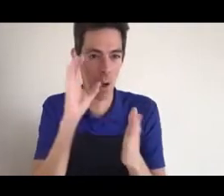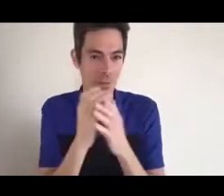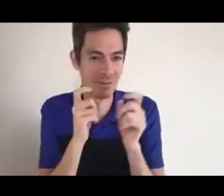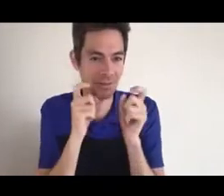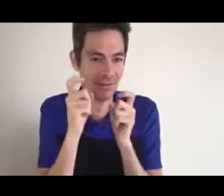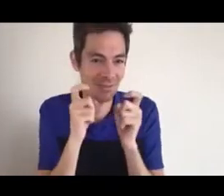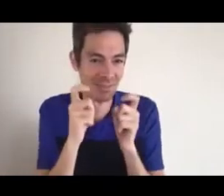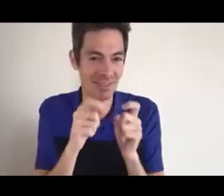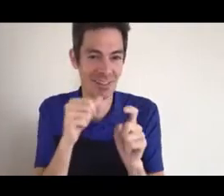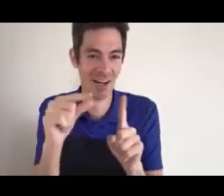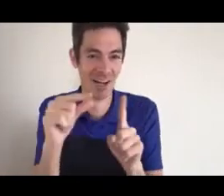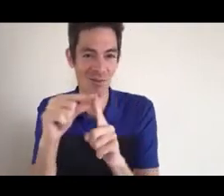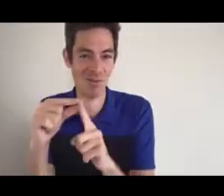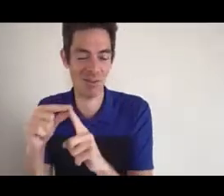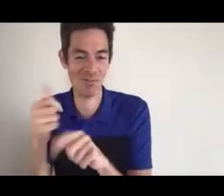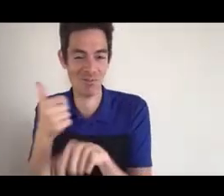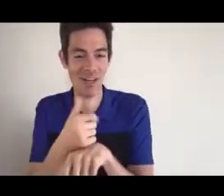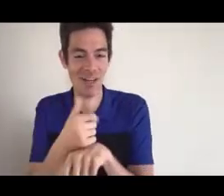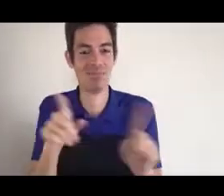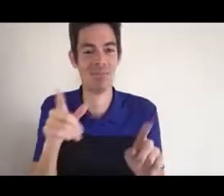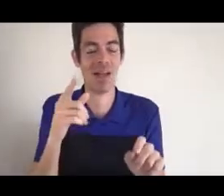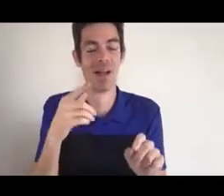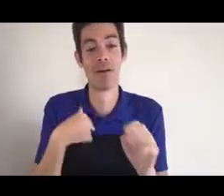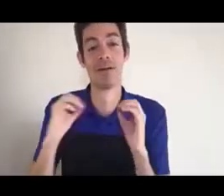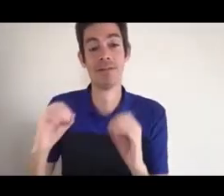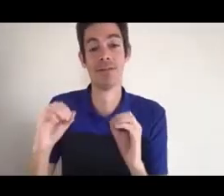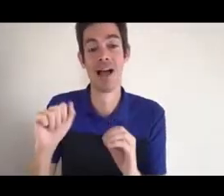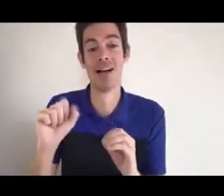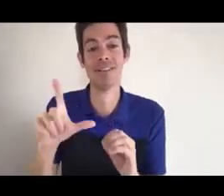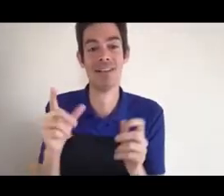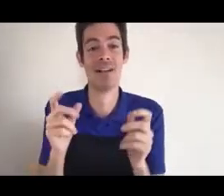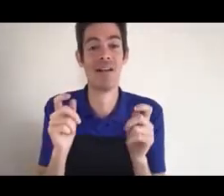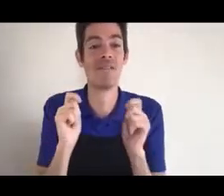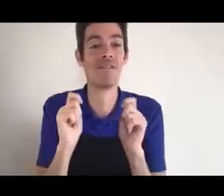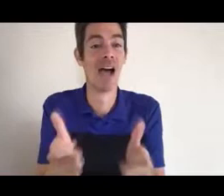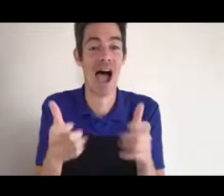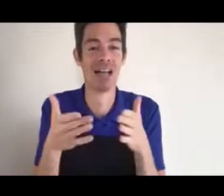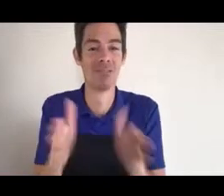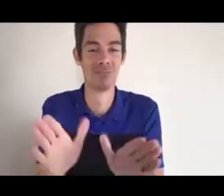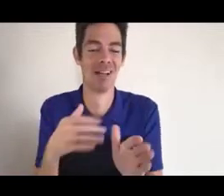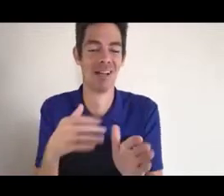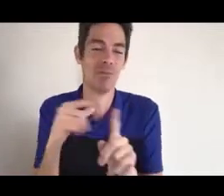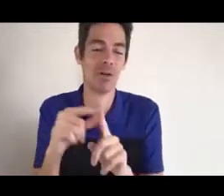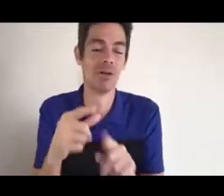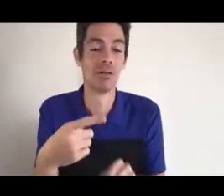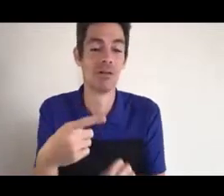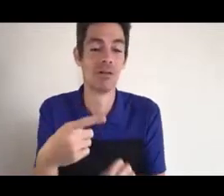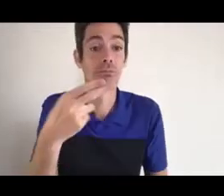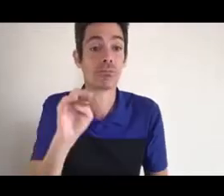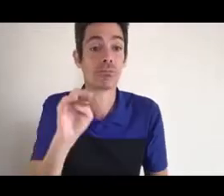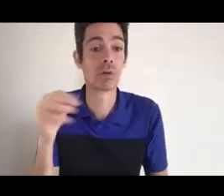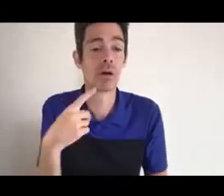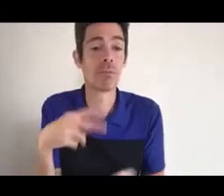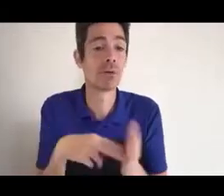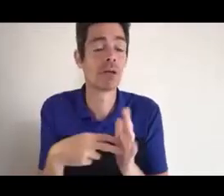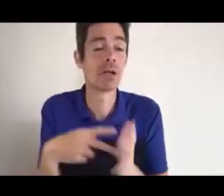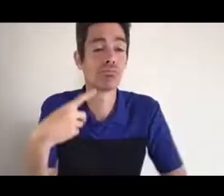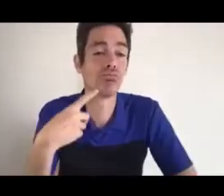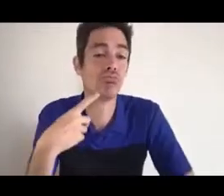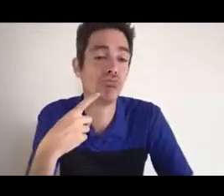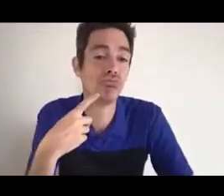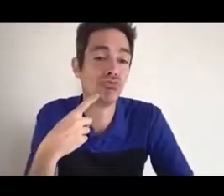It's actually better if I show you the pictures and not word-based. When I teach ASL, the fast way is